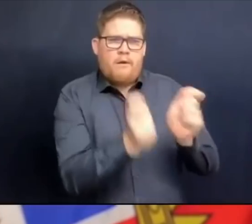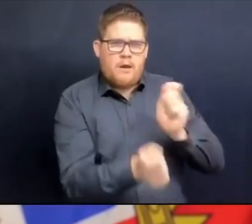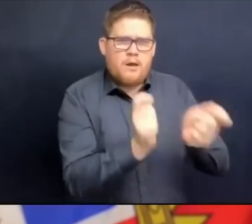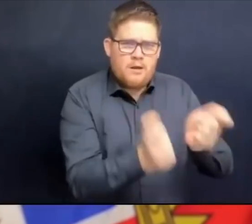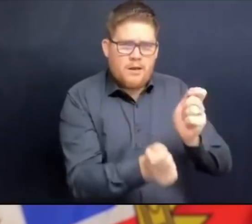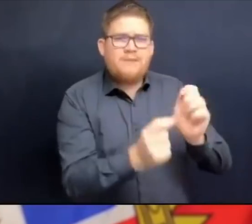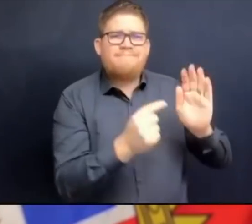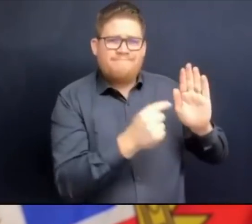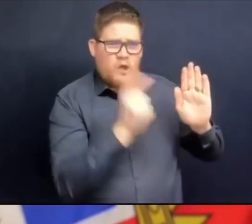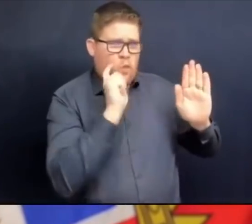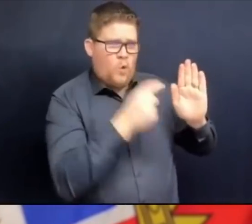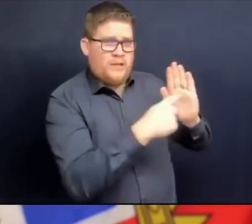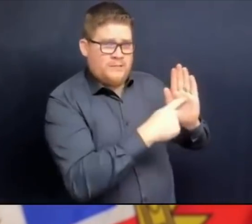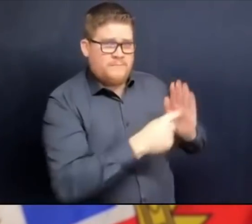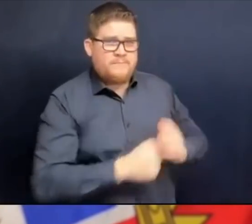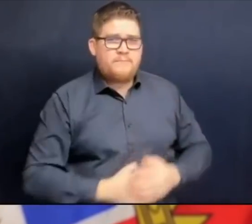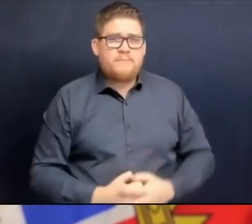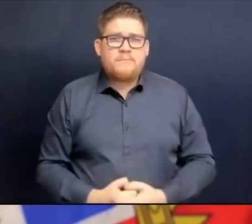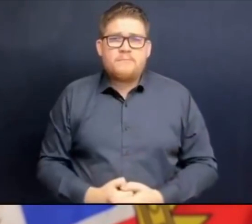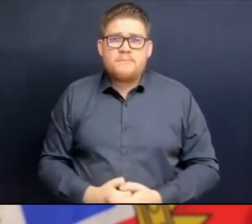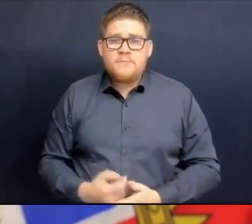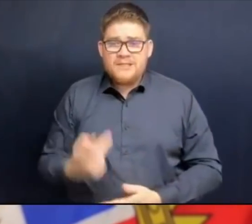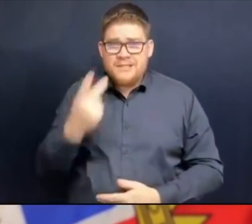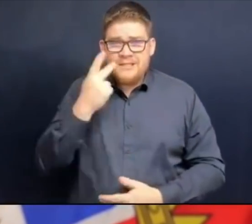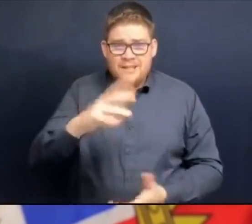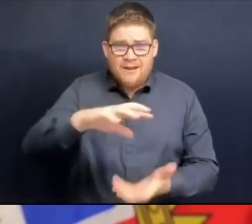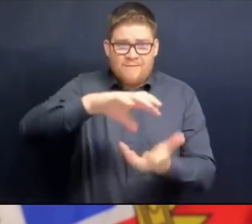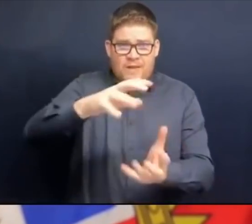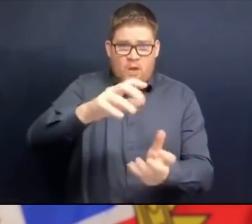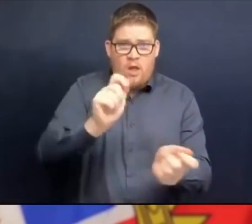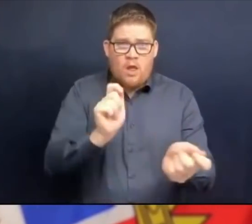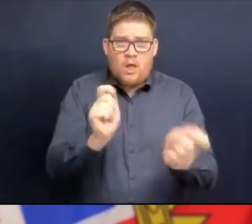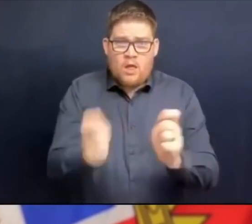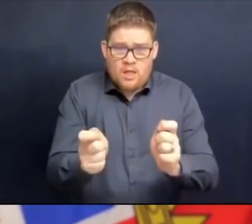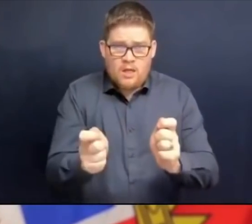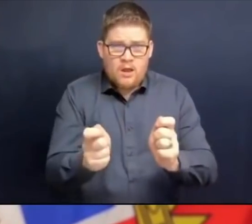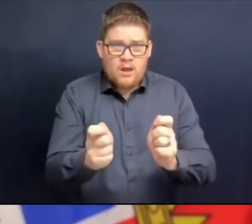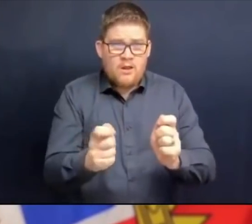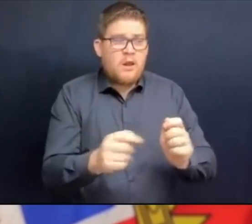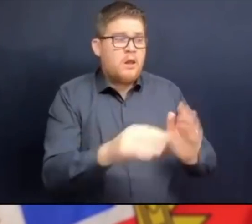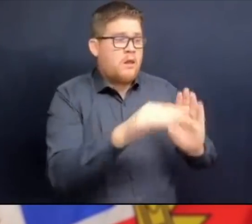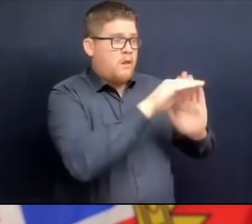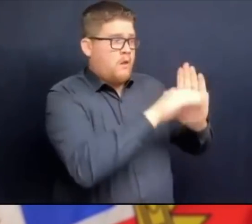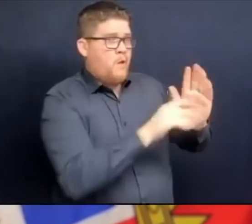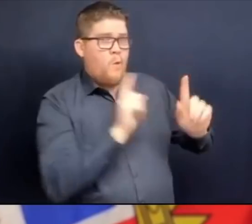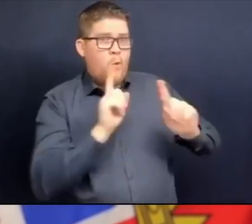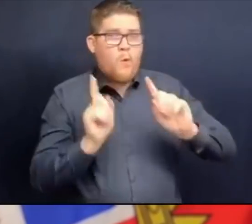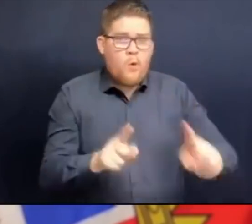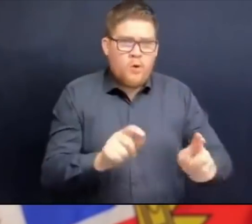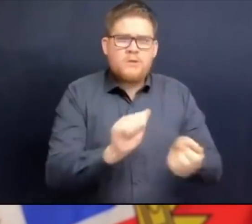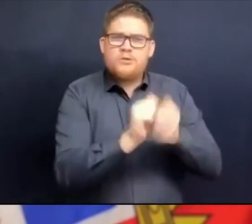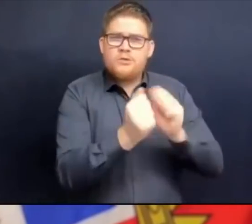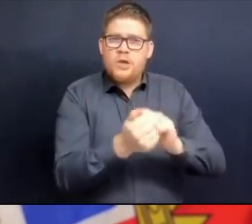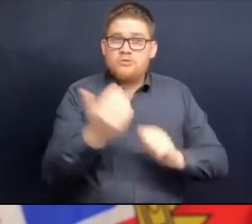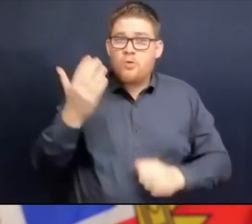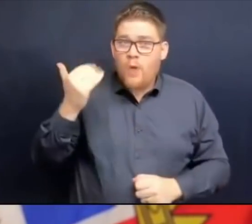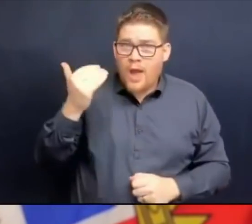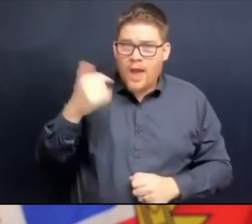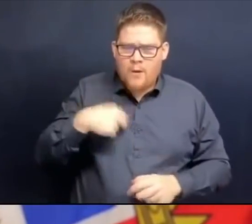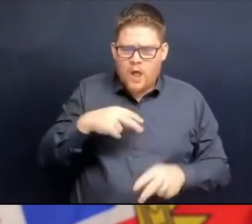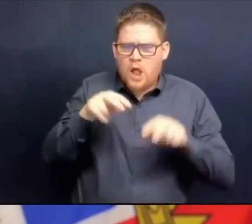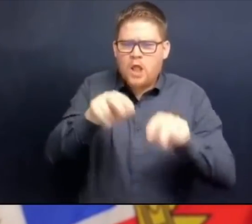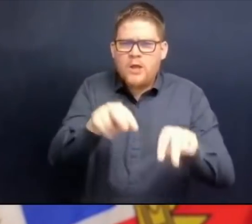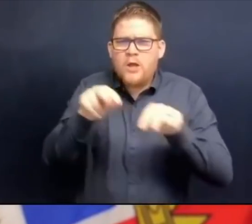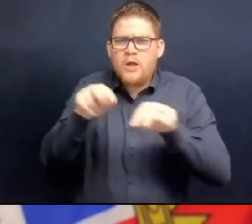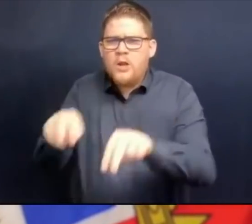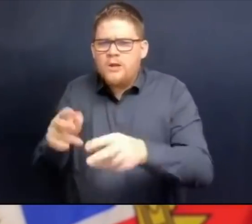all of these changes that we make to orders, to easing of restrictions, are done because of how we